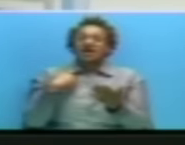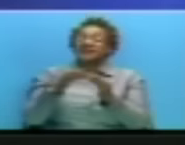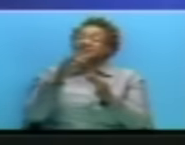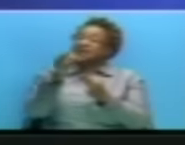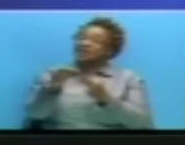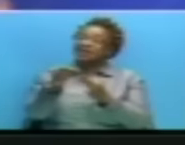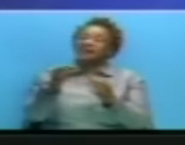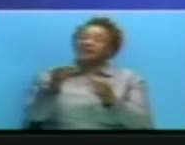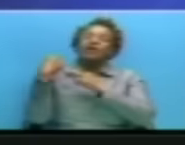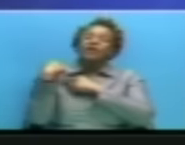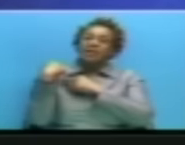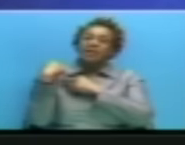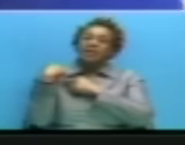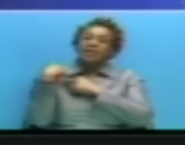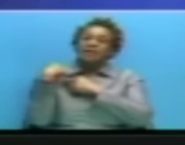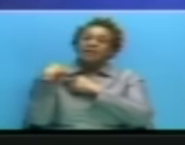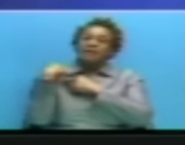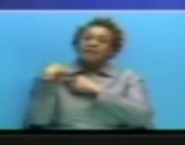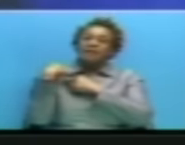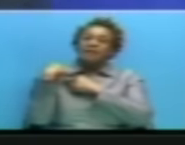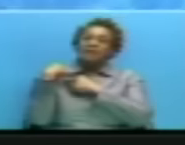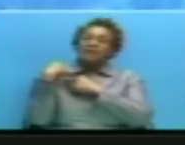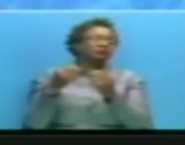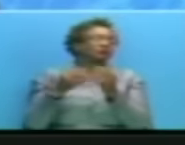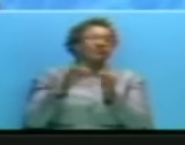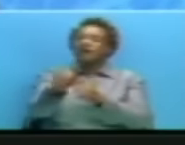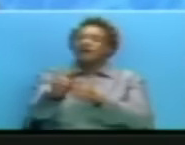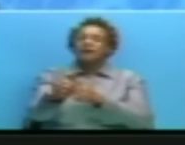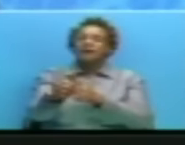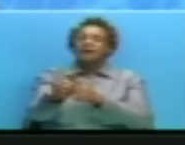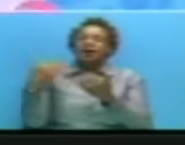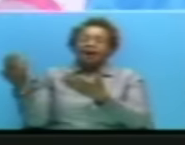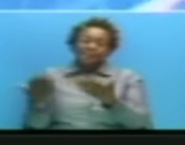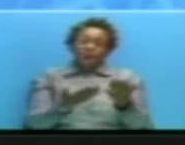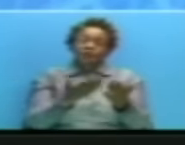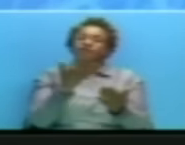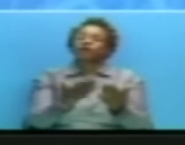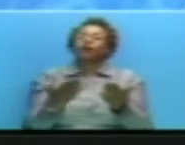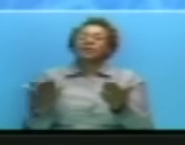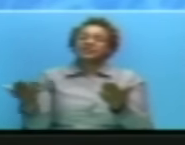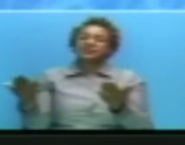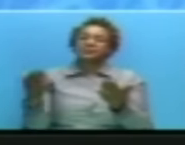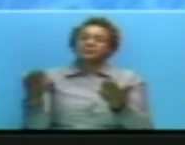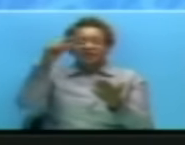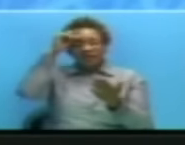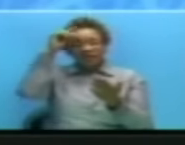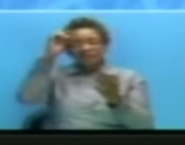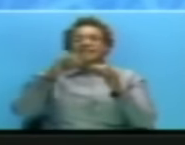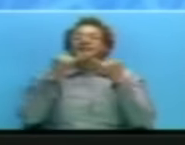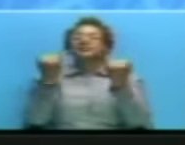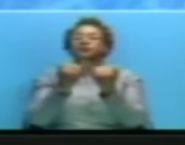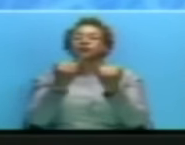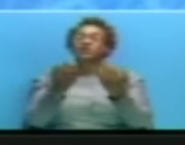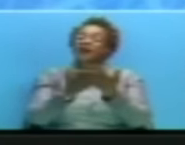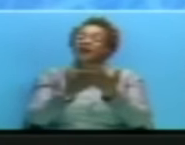of... in fact, you call it the joke of morality too far. No. I came with documents. Let me tell you. Government institutions exist for